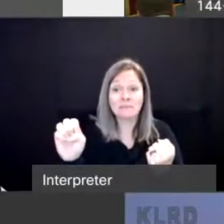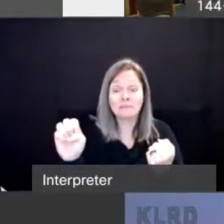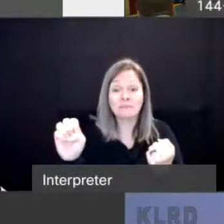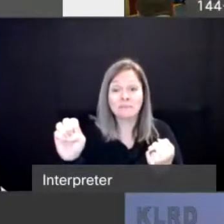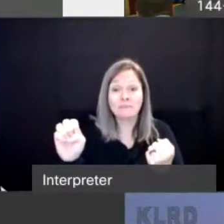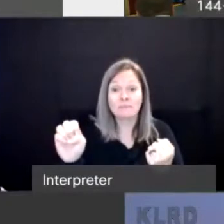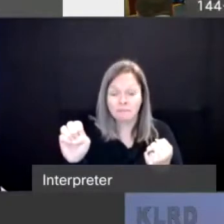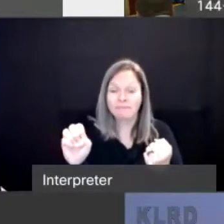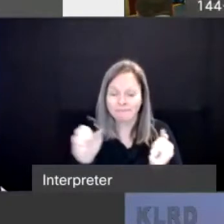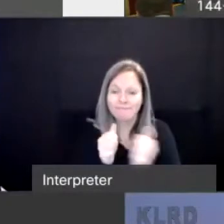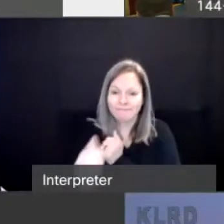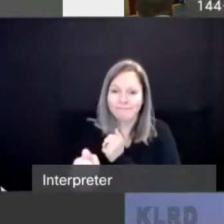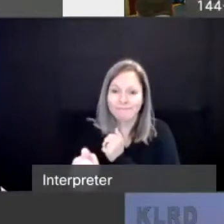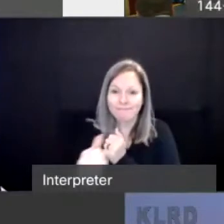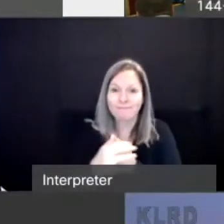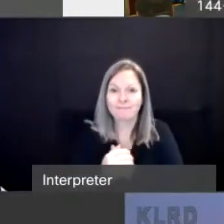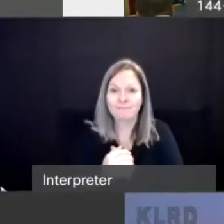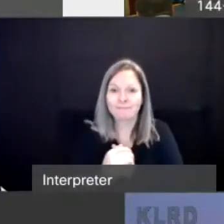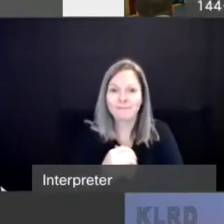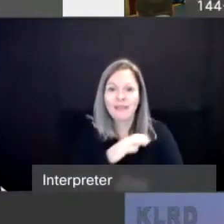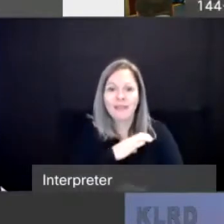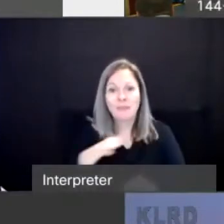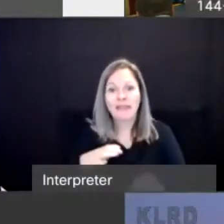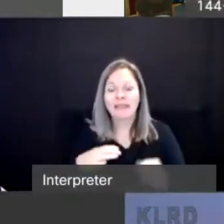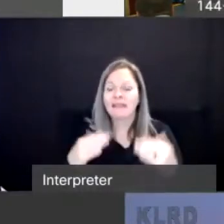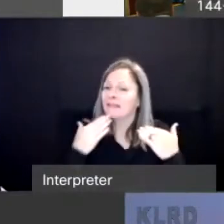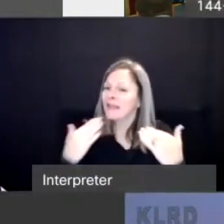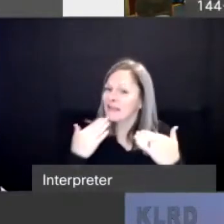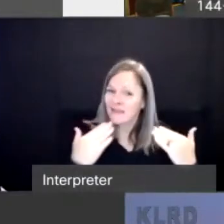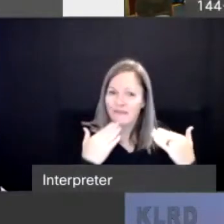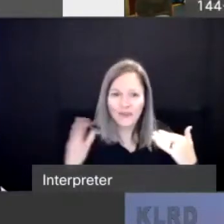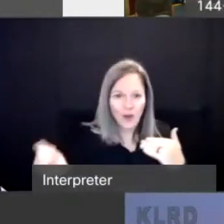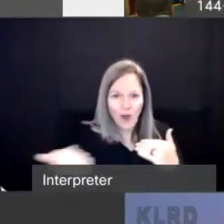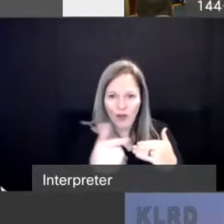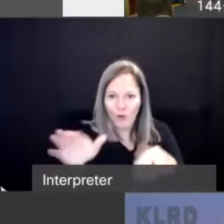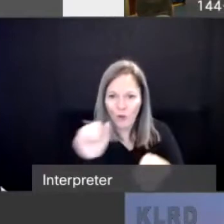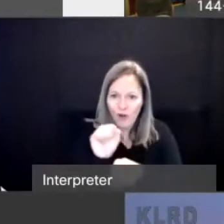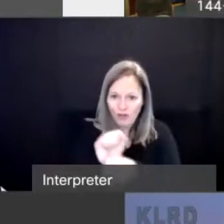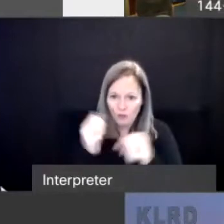Motion carries. Committee, I want to say thank you for the work that we got done